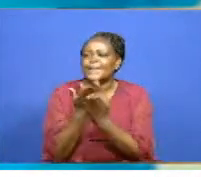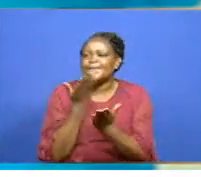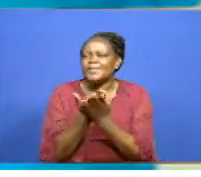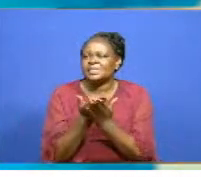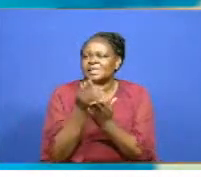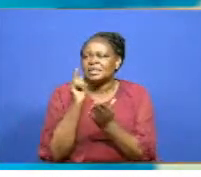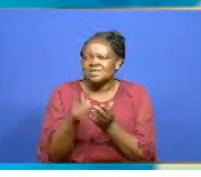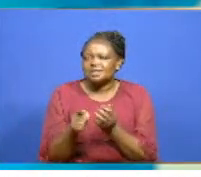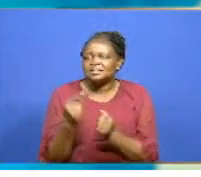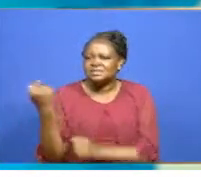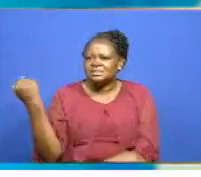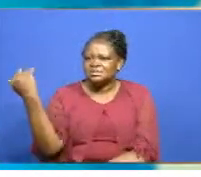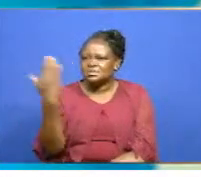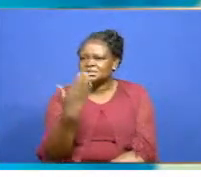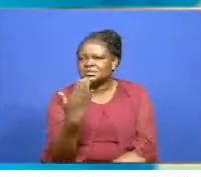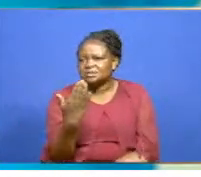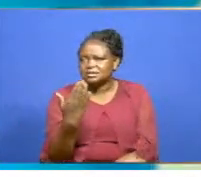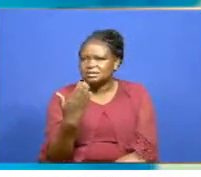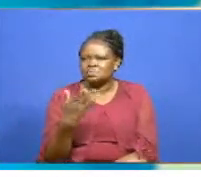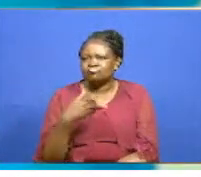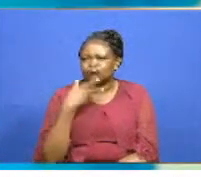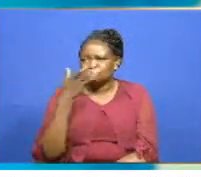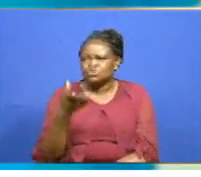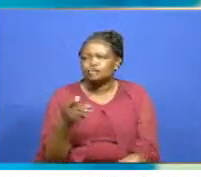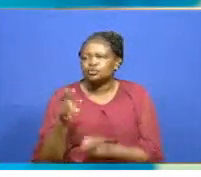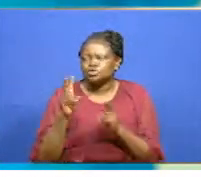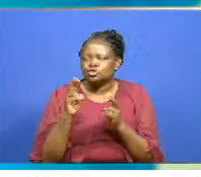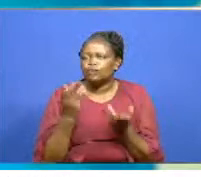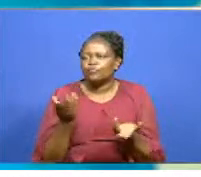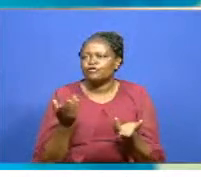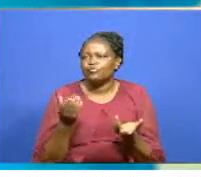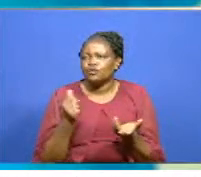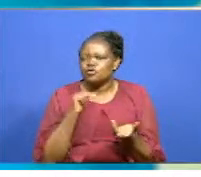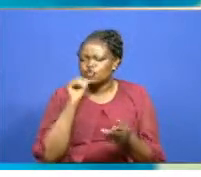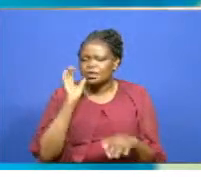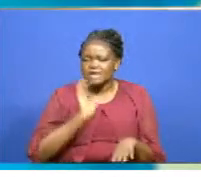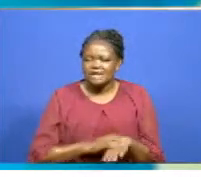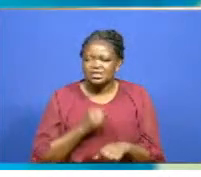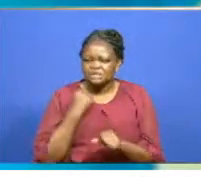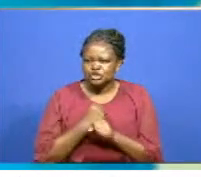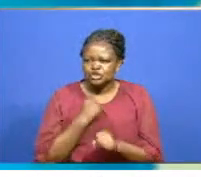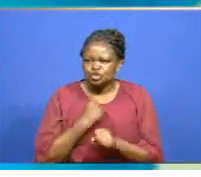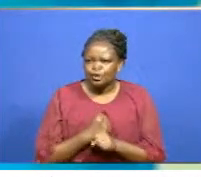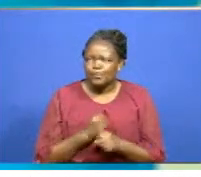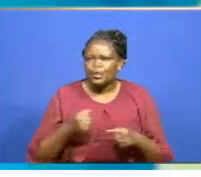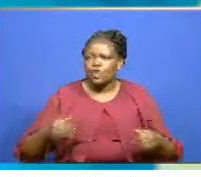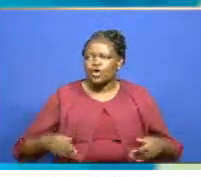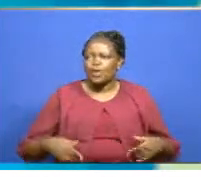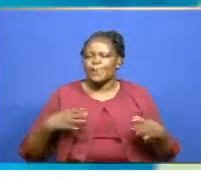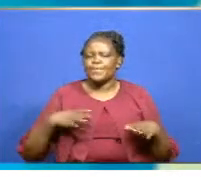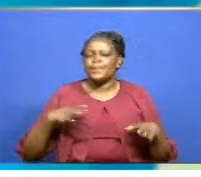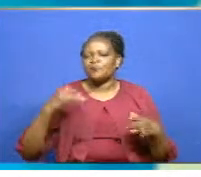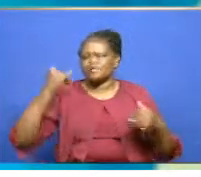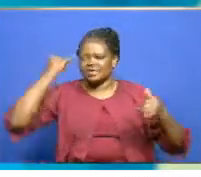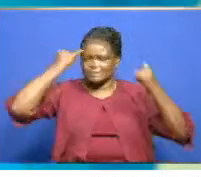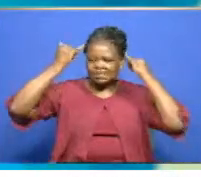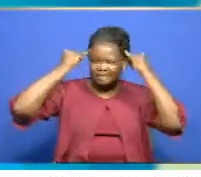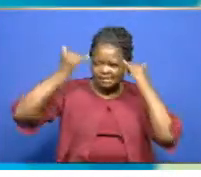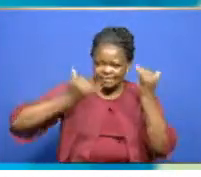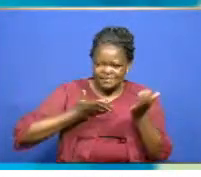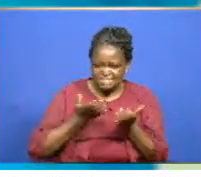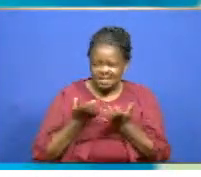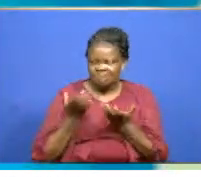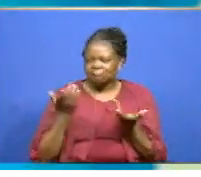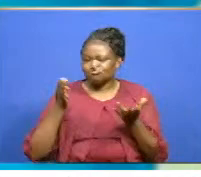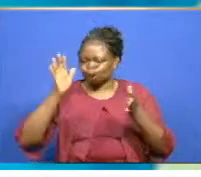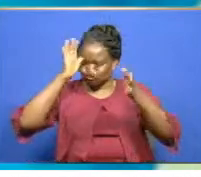ni a direct answer to issue ya unemployment, issue ya young people kuwa creative and entrepreneurial and